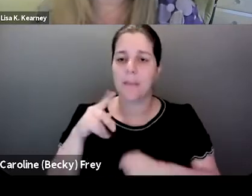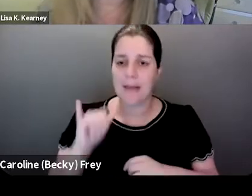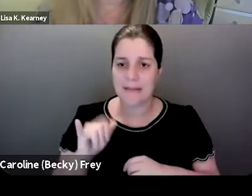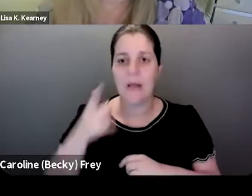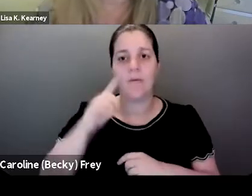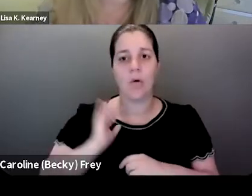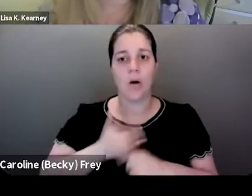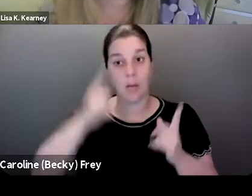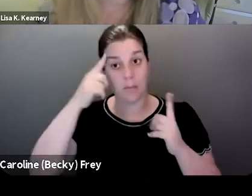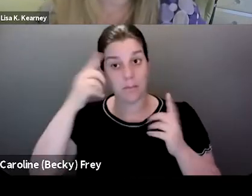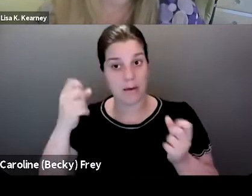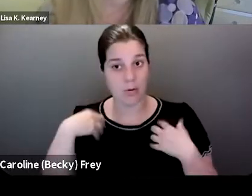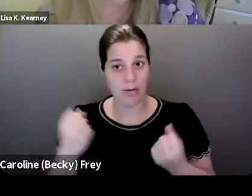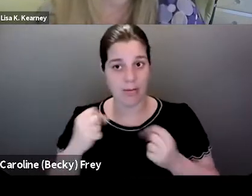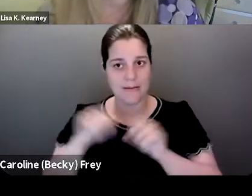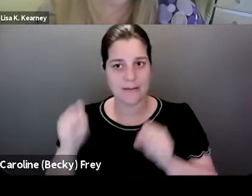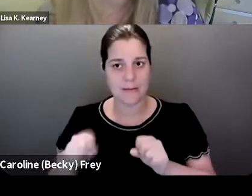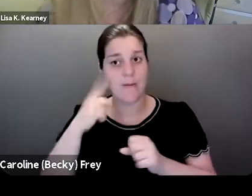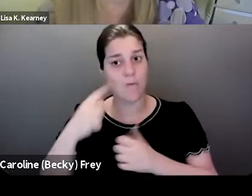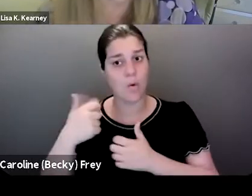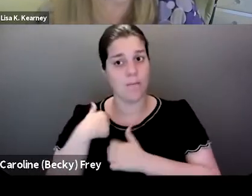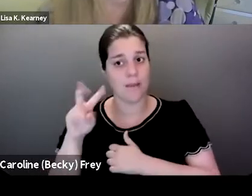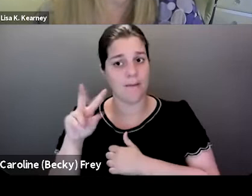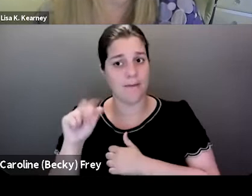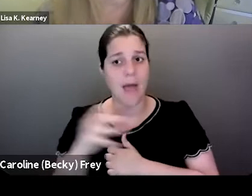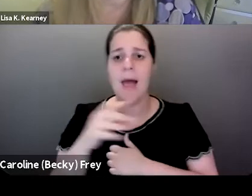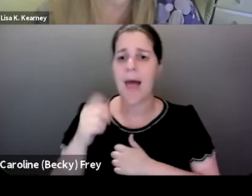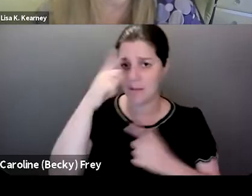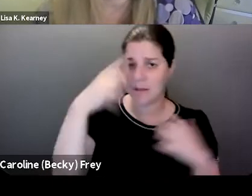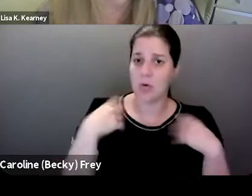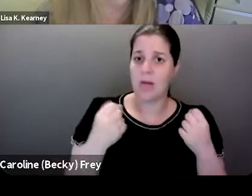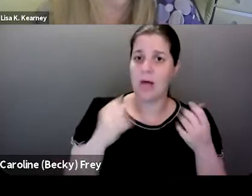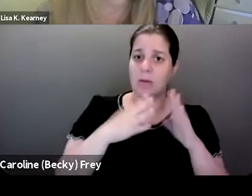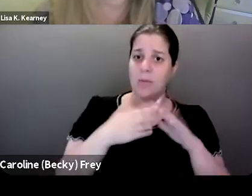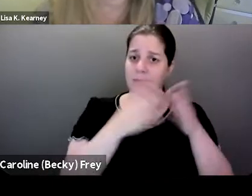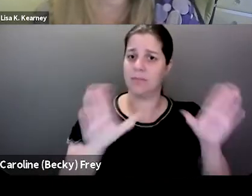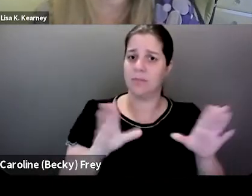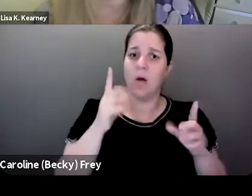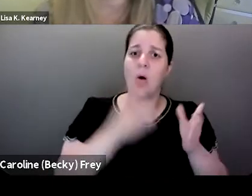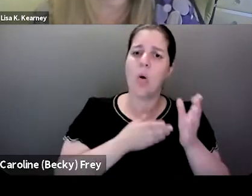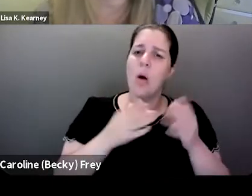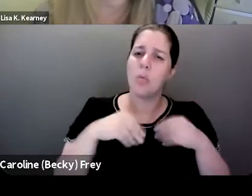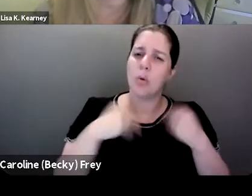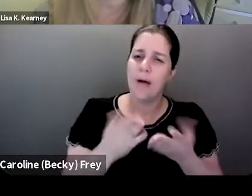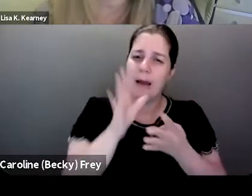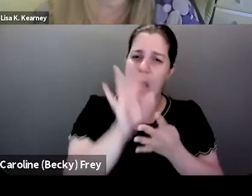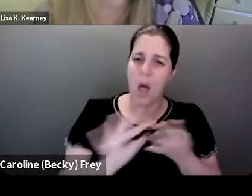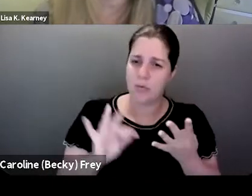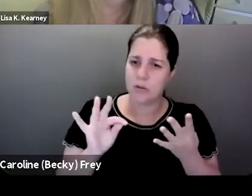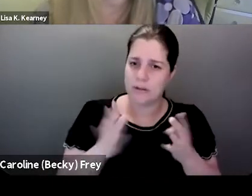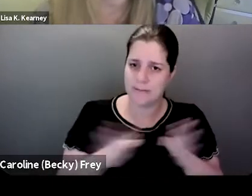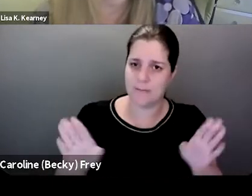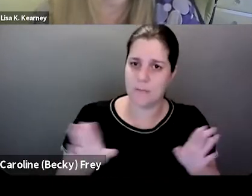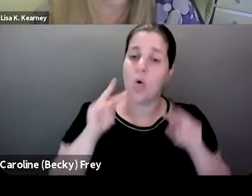both within VA and with all of our community through other options as well. And so it's not just looking at our crisis